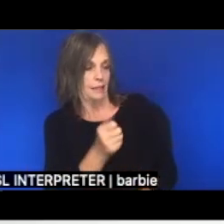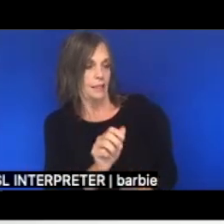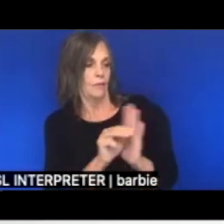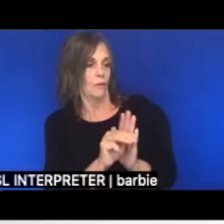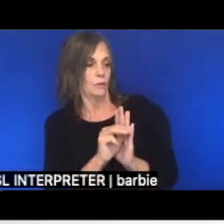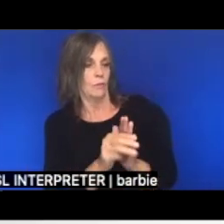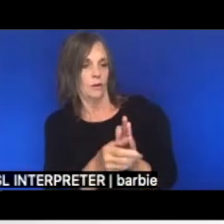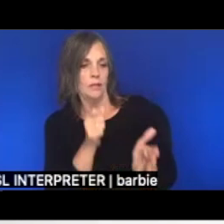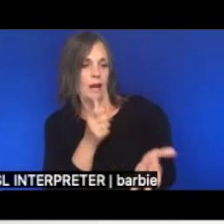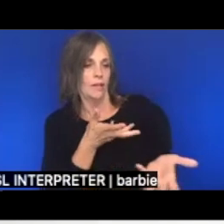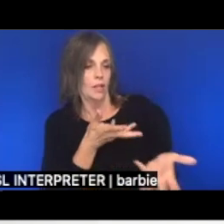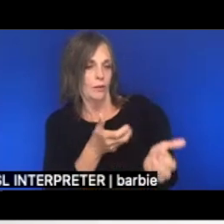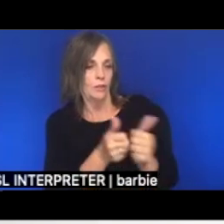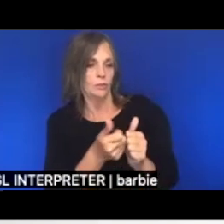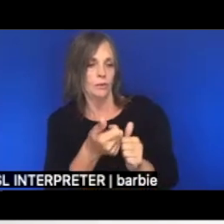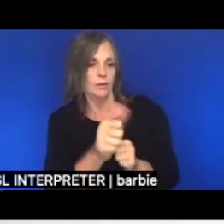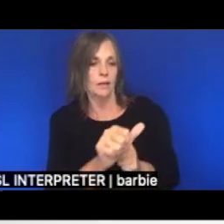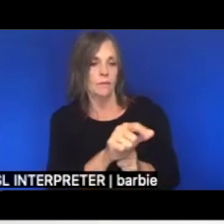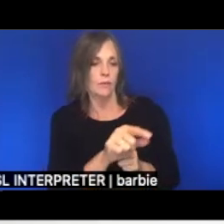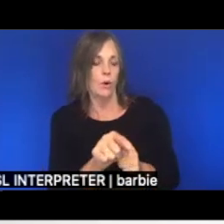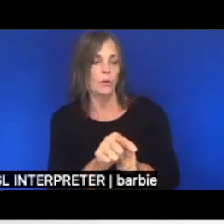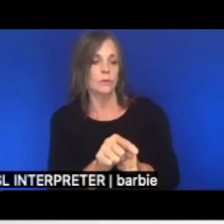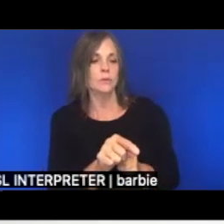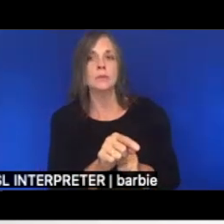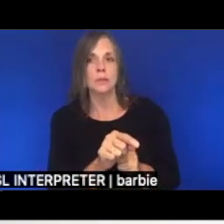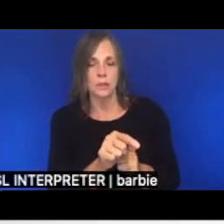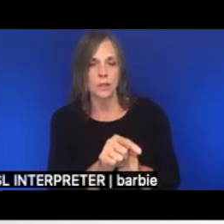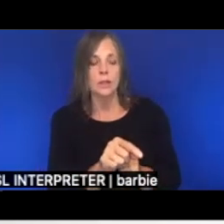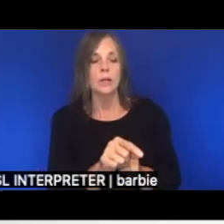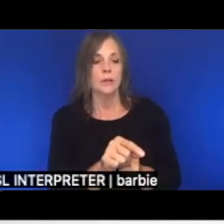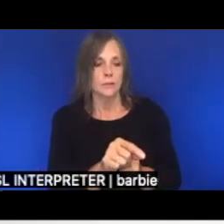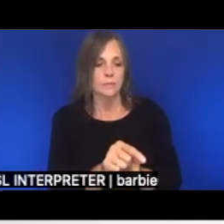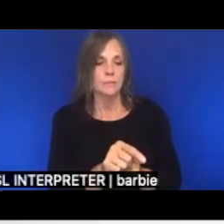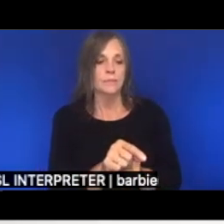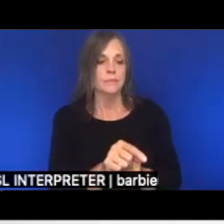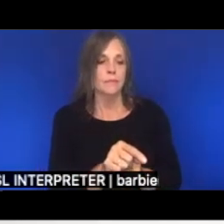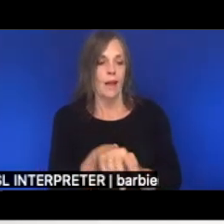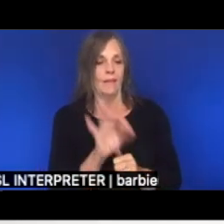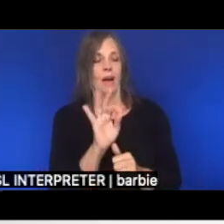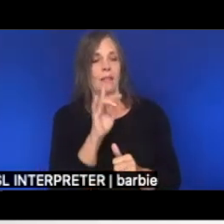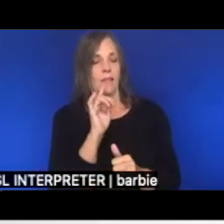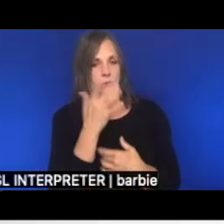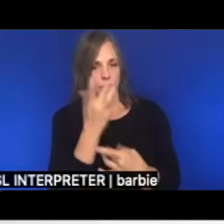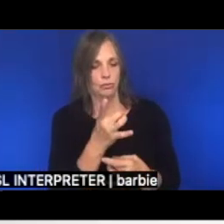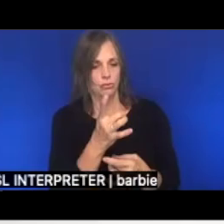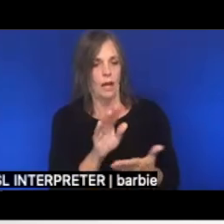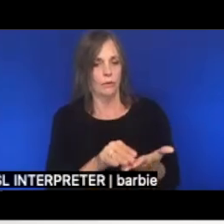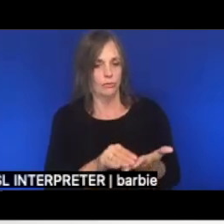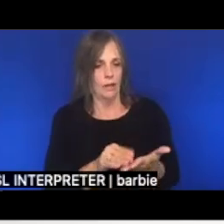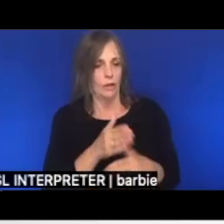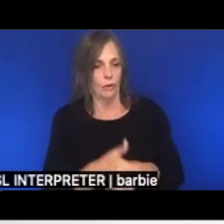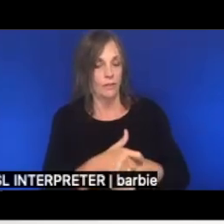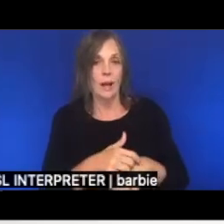interacted with AI for sign language yet. So I want to I'd find that interesting how they track it over time. The more people that